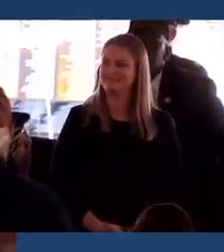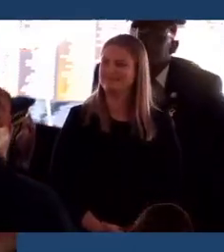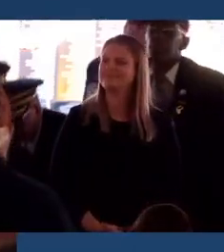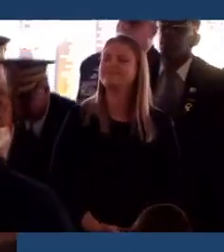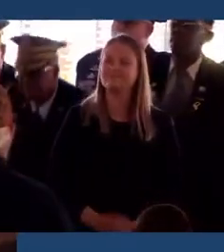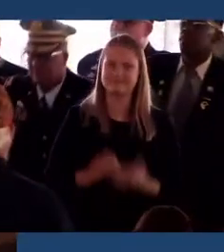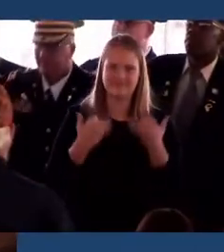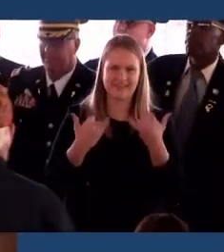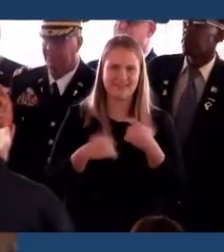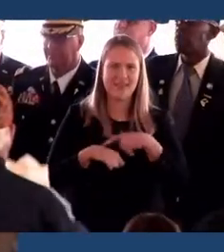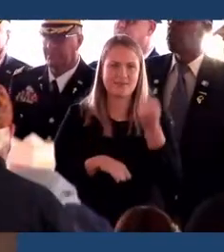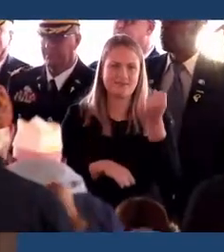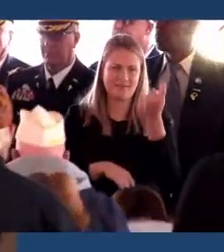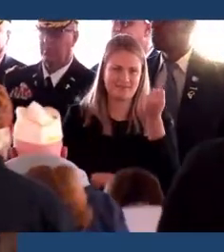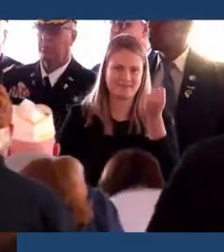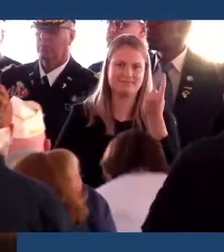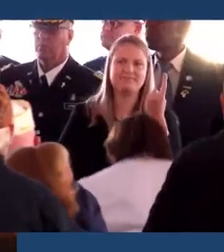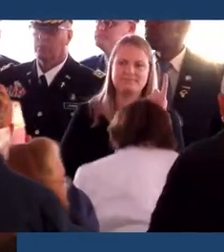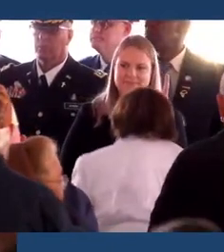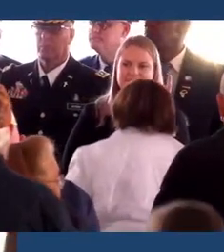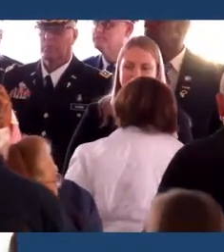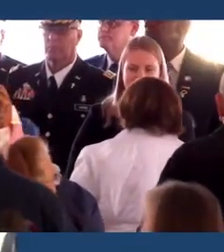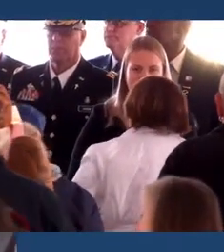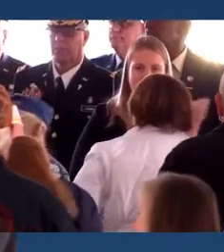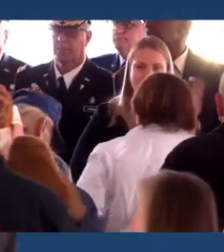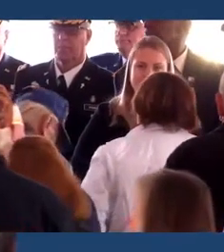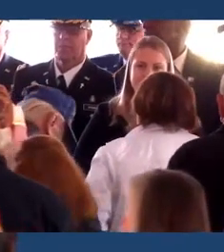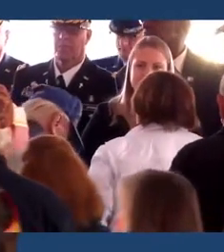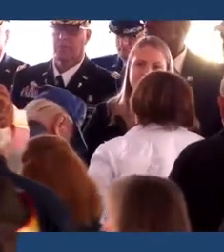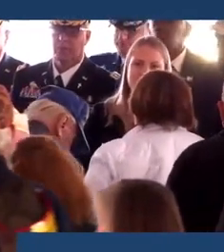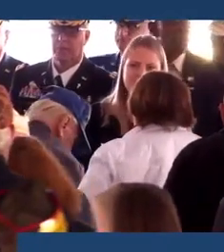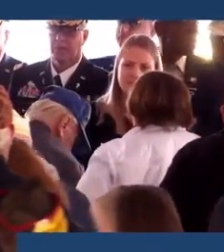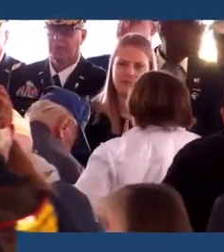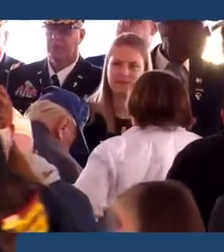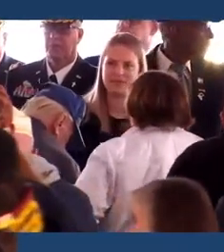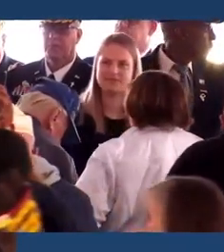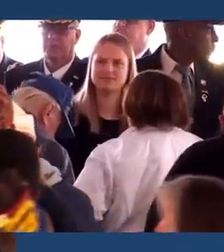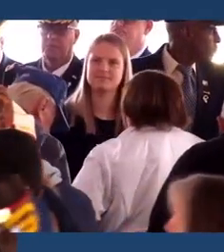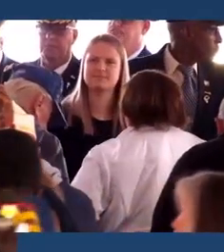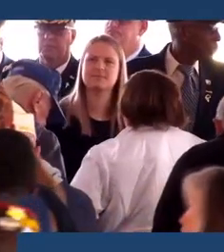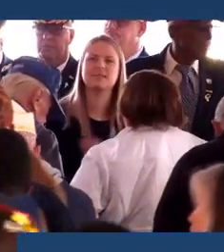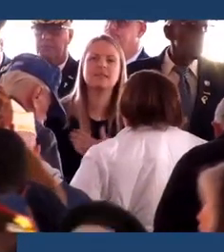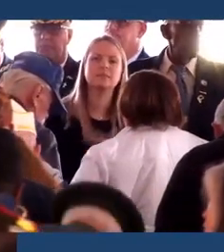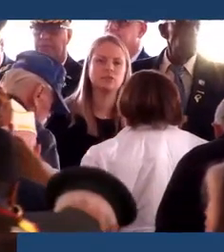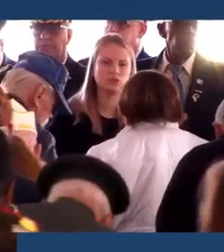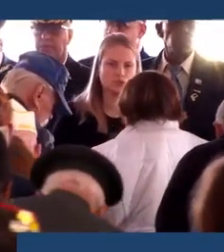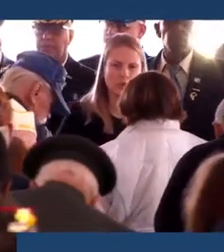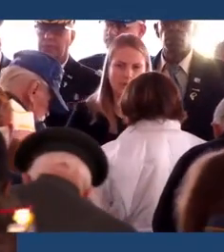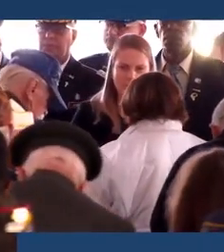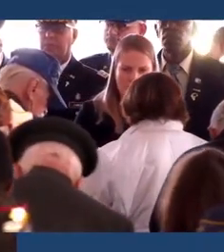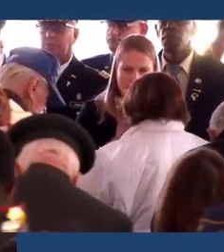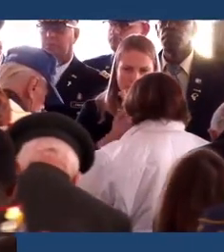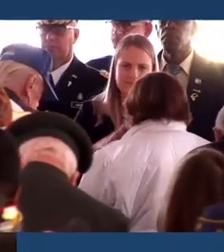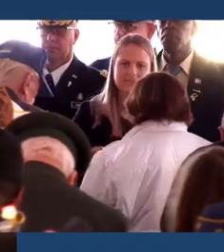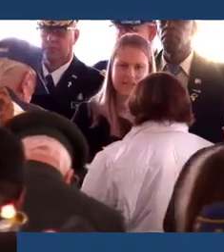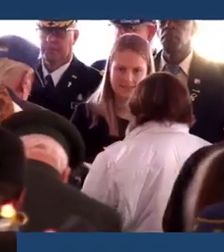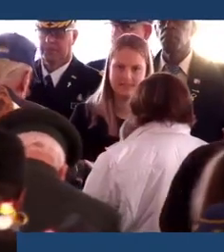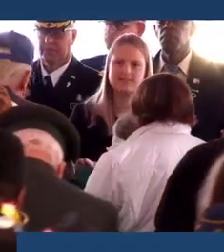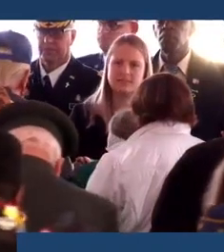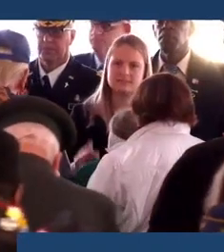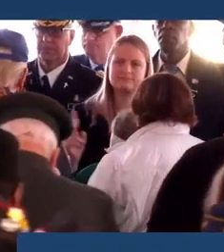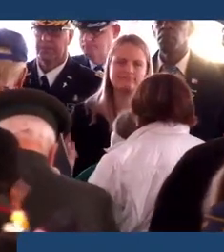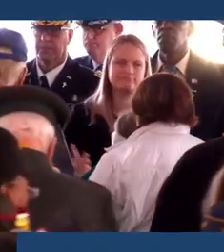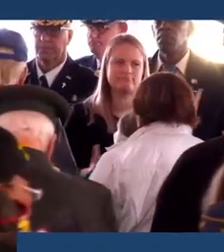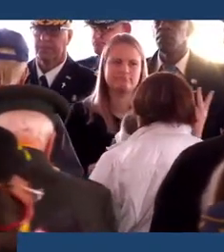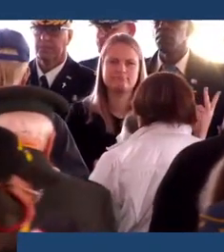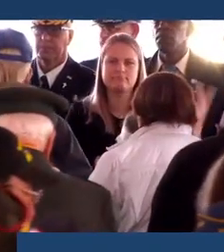It is now the 11th hour on the 11th day of the 11th month. Please join me in a moment of silence commemorating the end